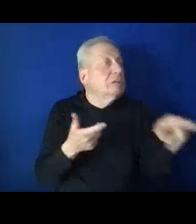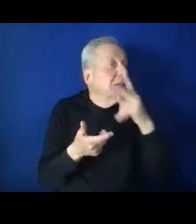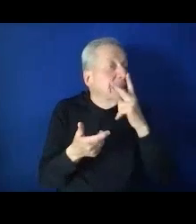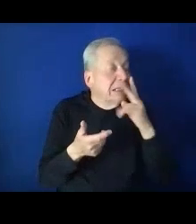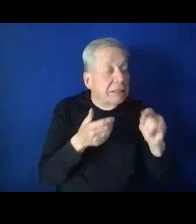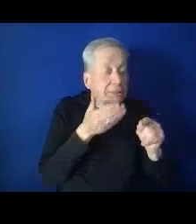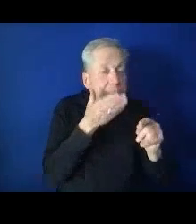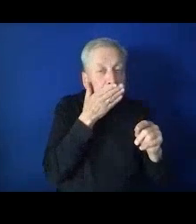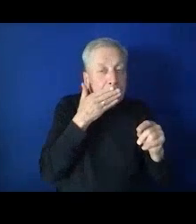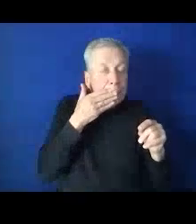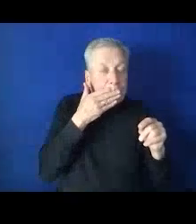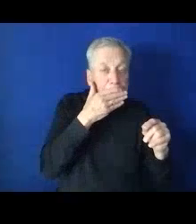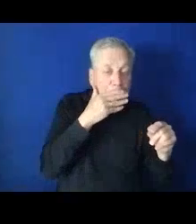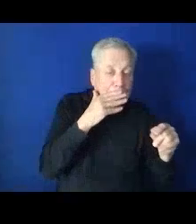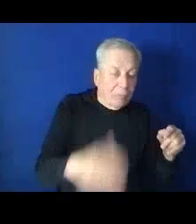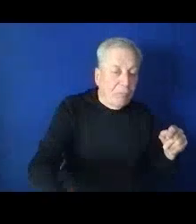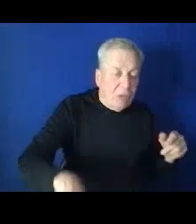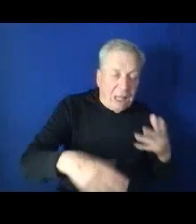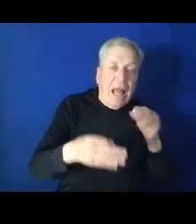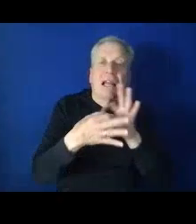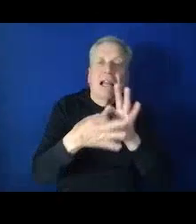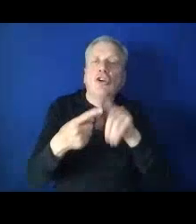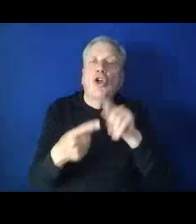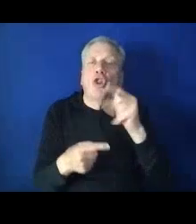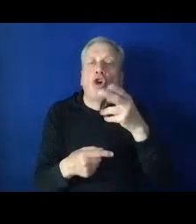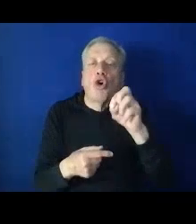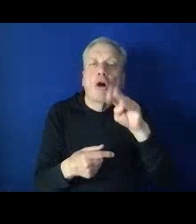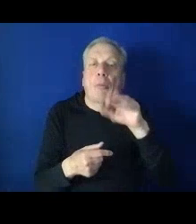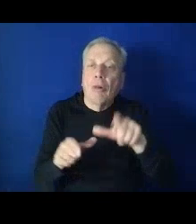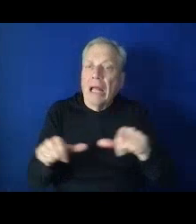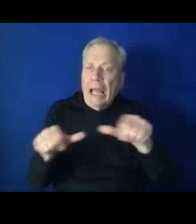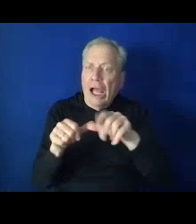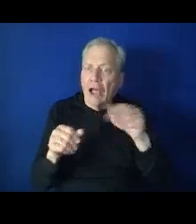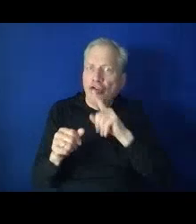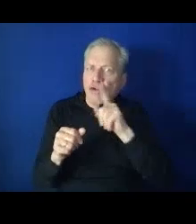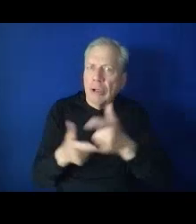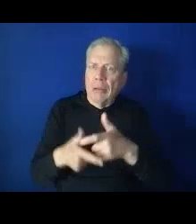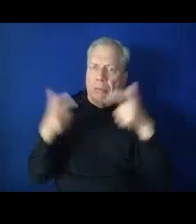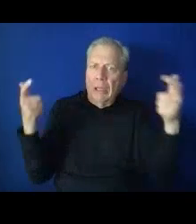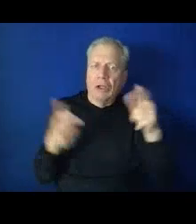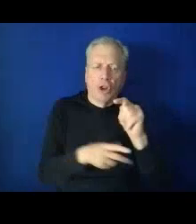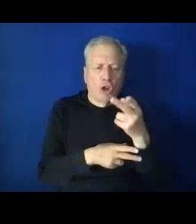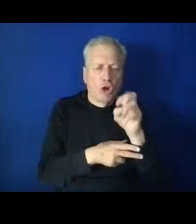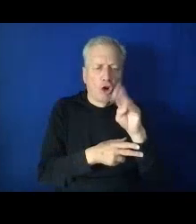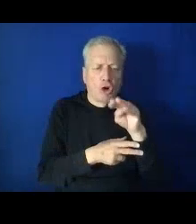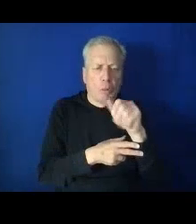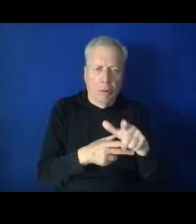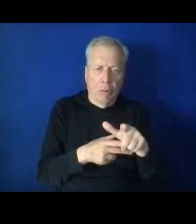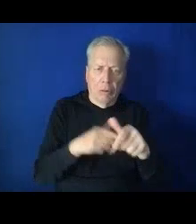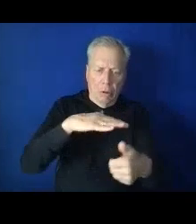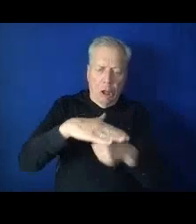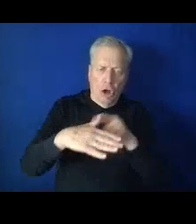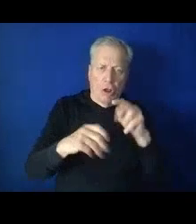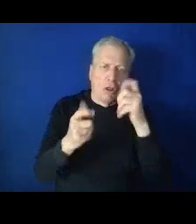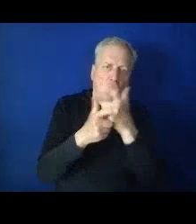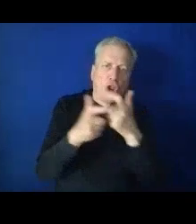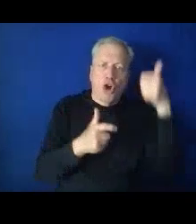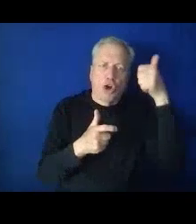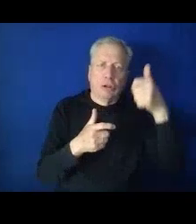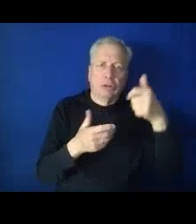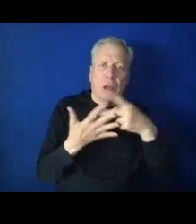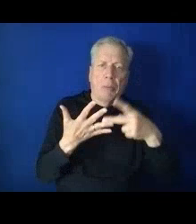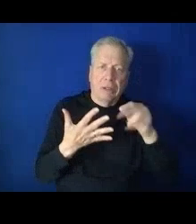Its connection to the thermal areas is that there's a huge thermal feature right underneath the largest population.